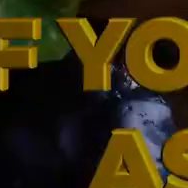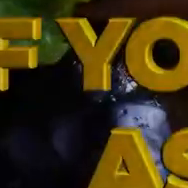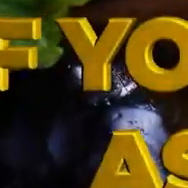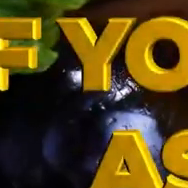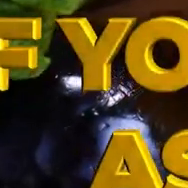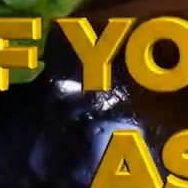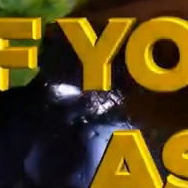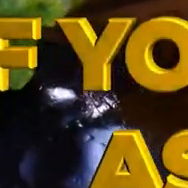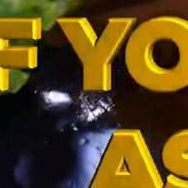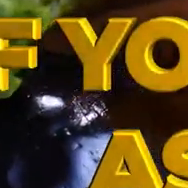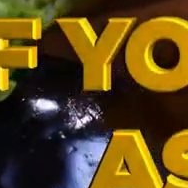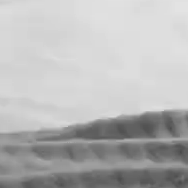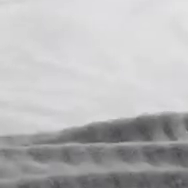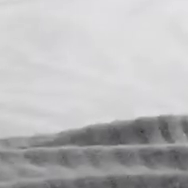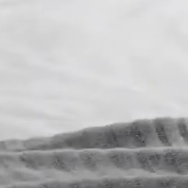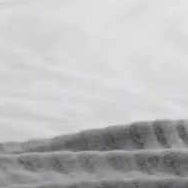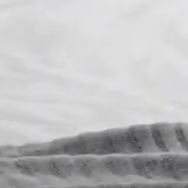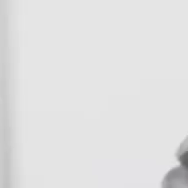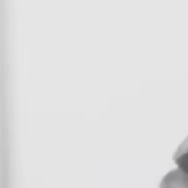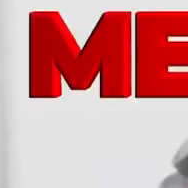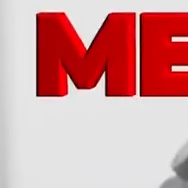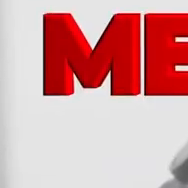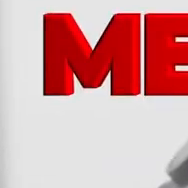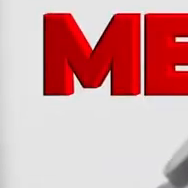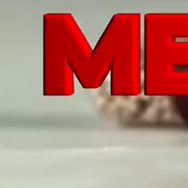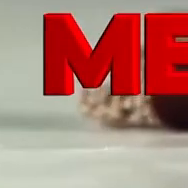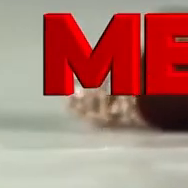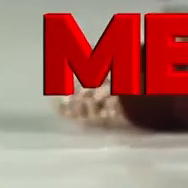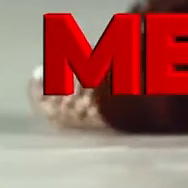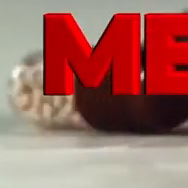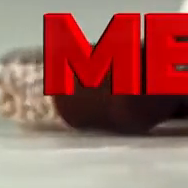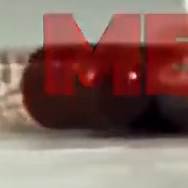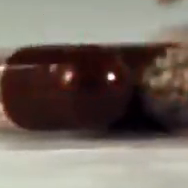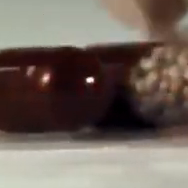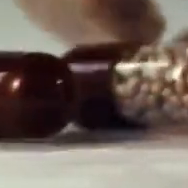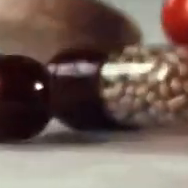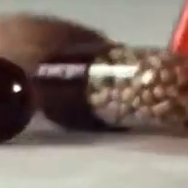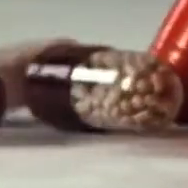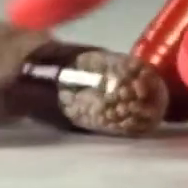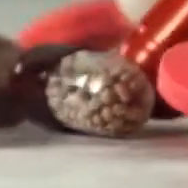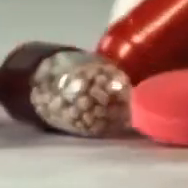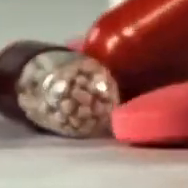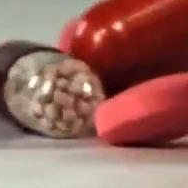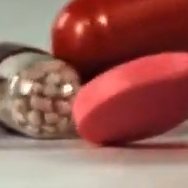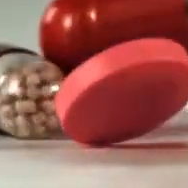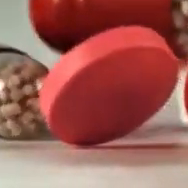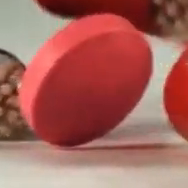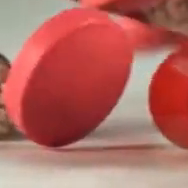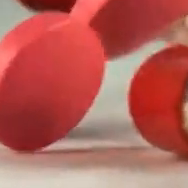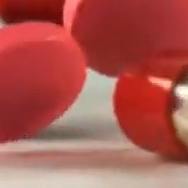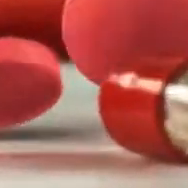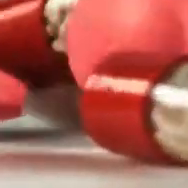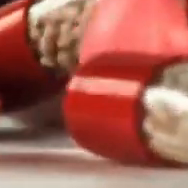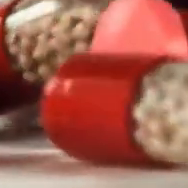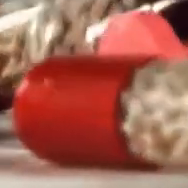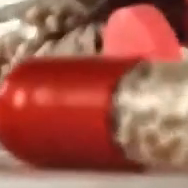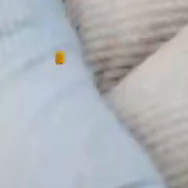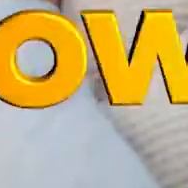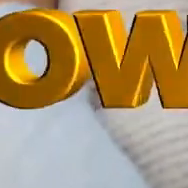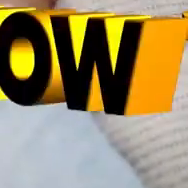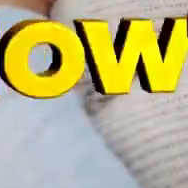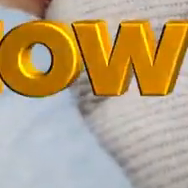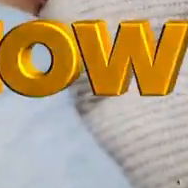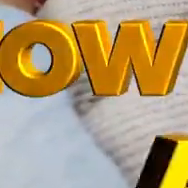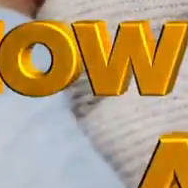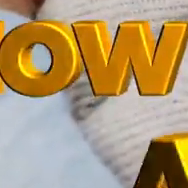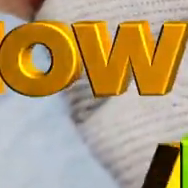food as medicine now, later you will be eating medicine as food. So, what's the best remedy for a longer,